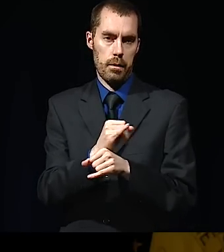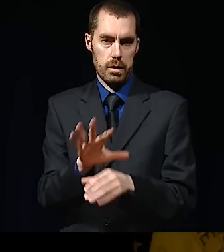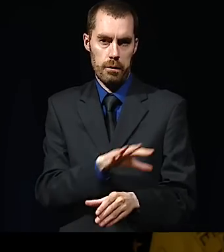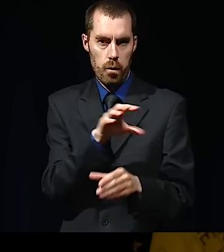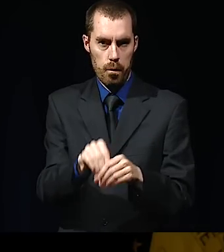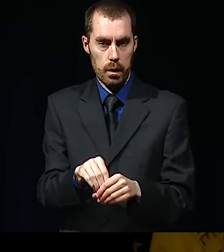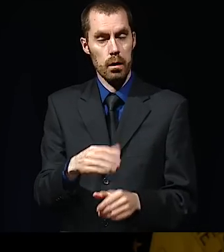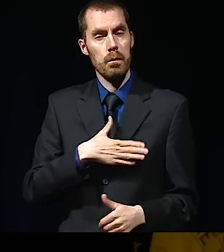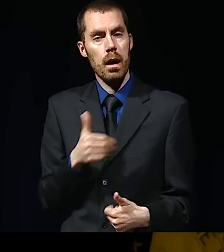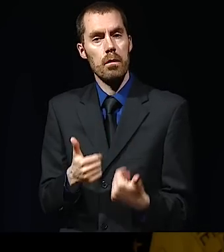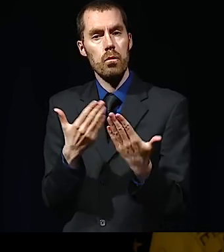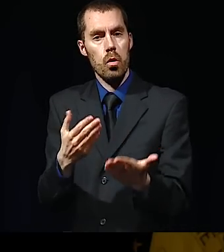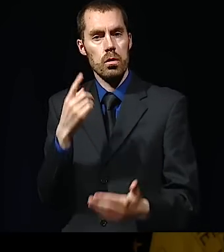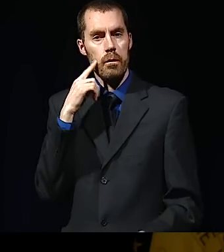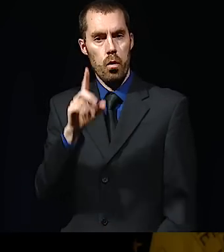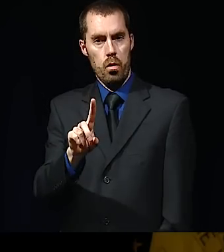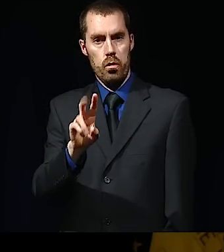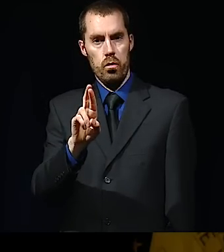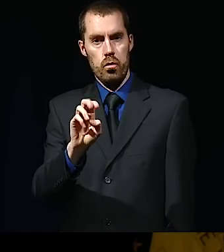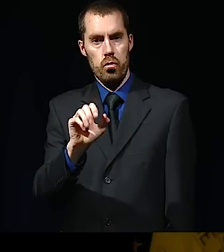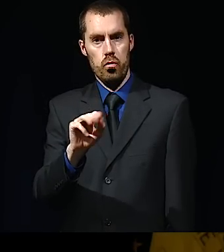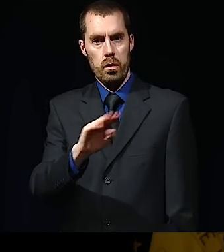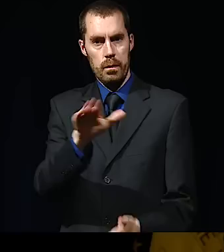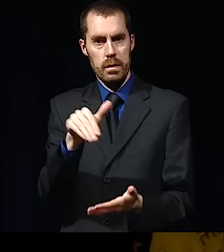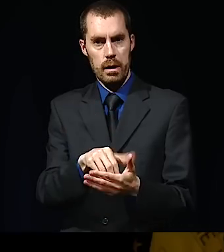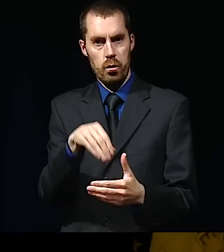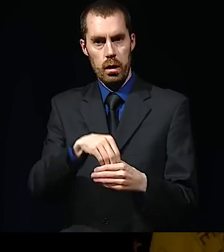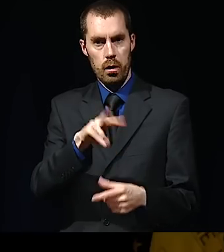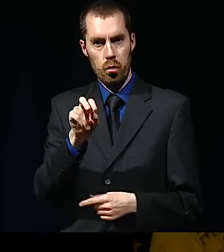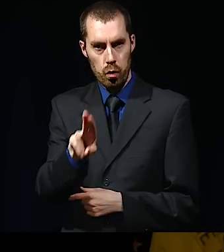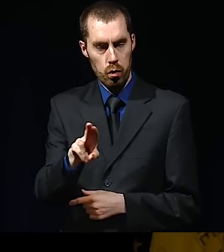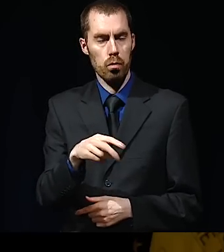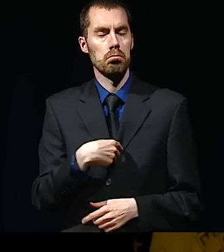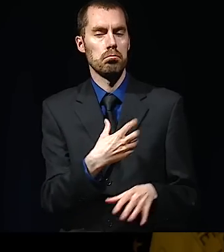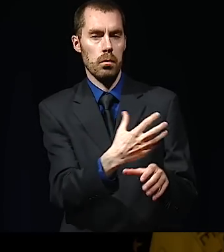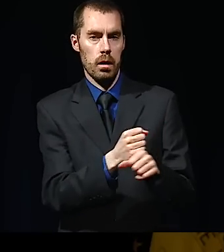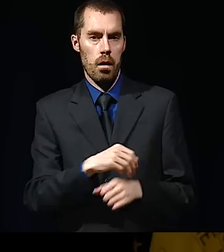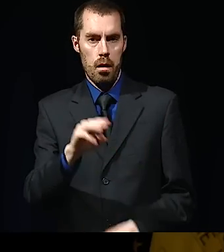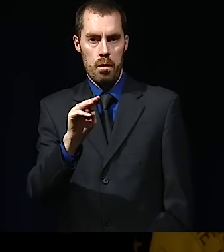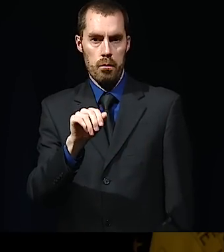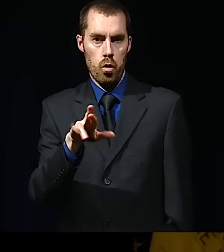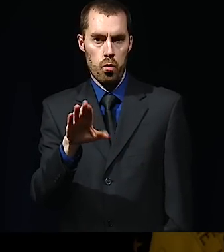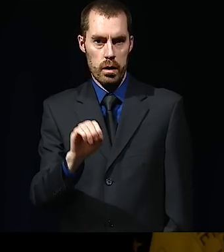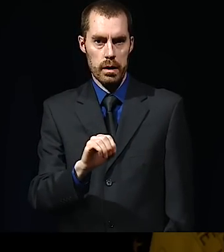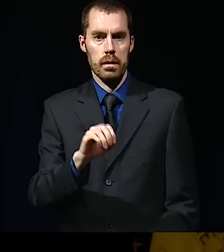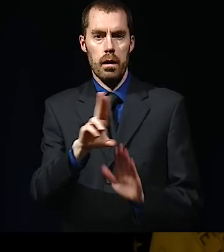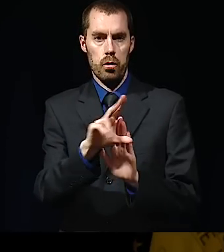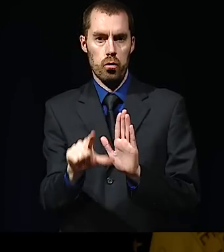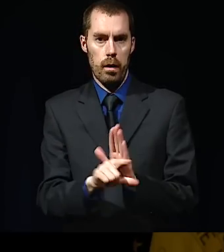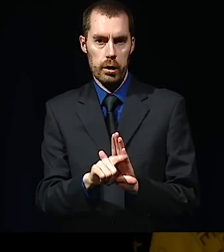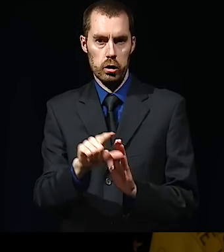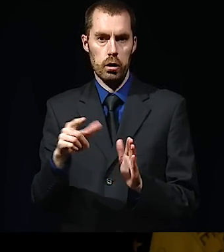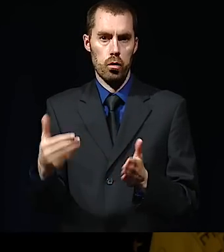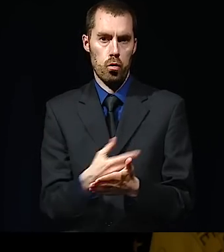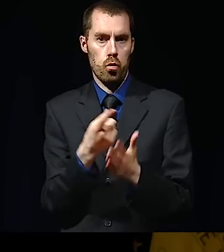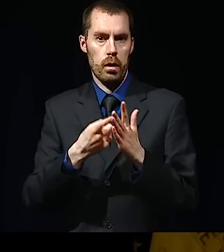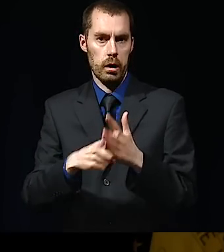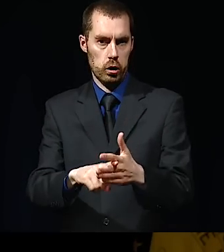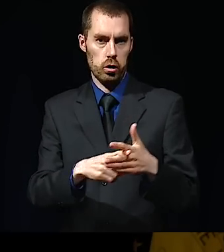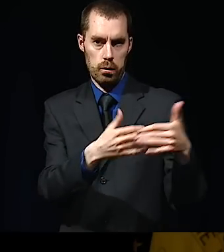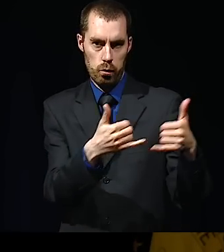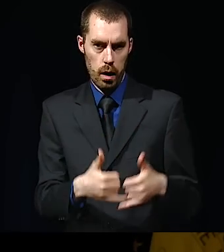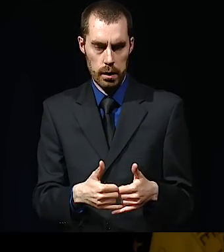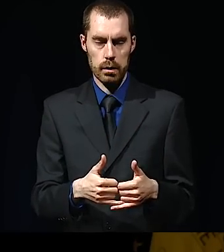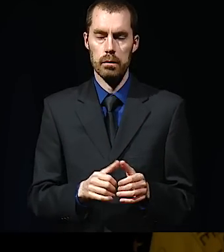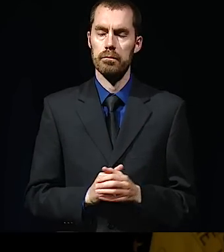proposal for a Dream Center at WU, which received the Maurice Undergraduate Initiative Prize. What is your legacy? I